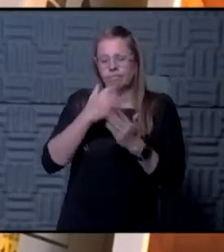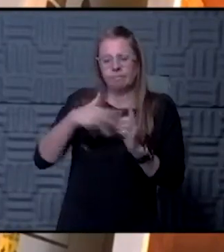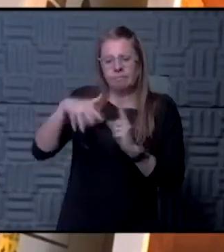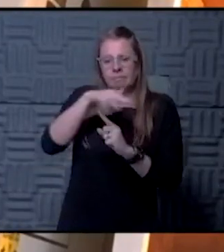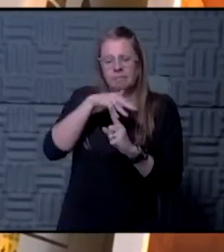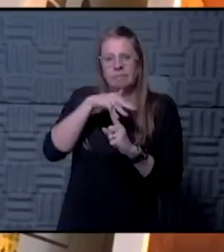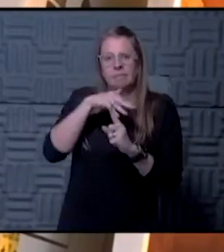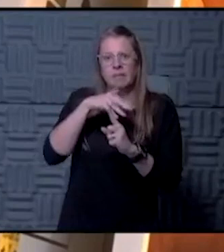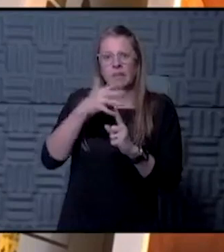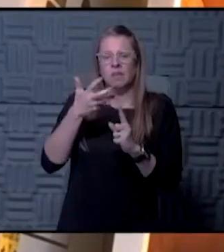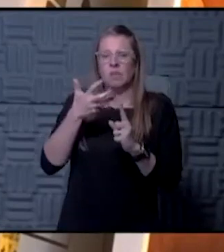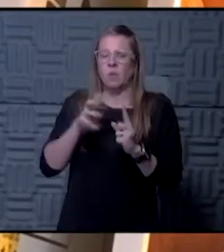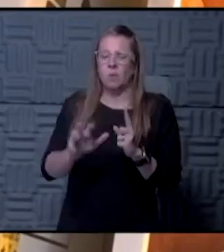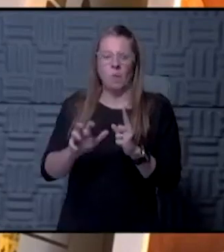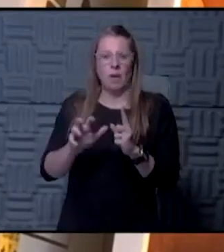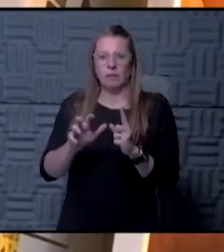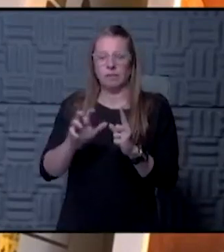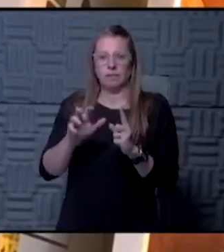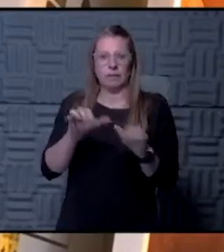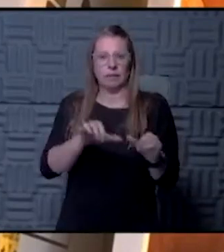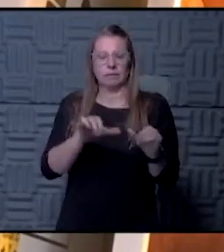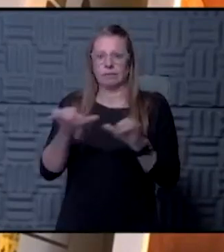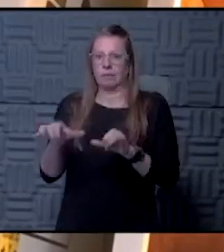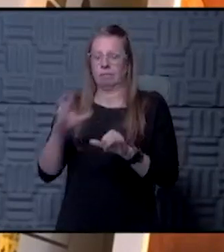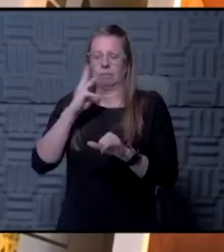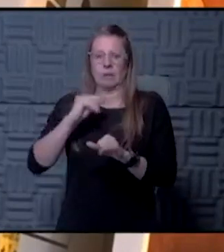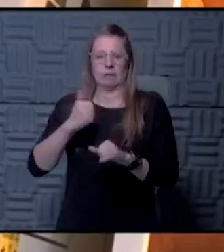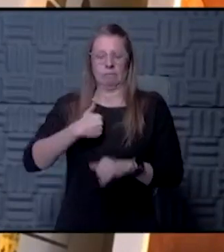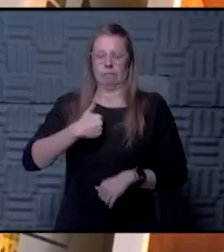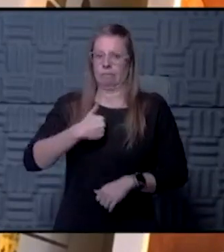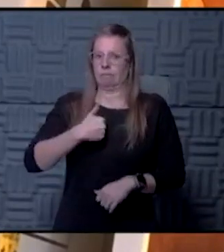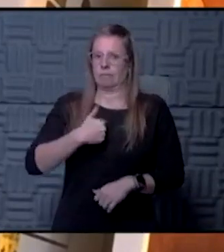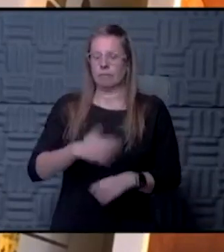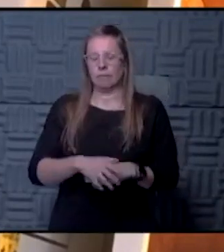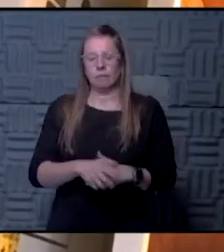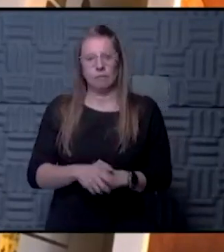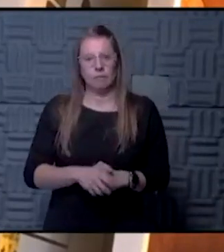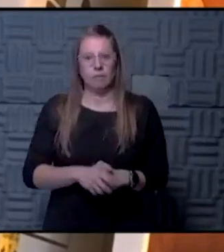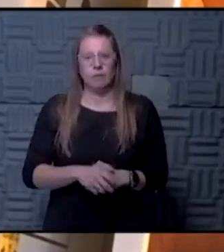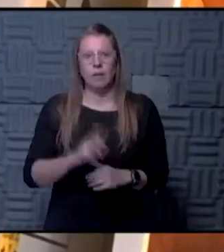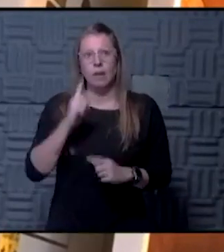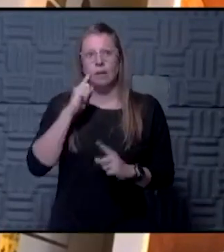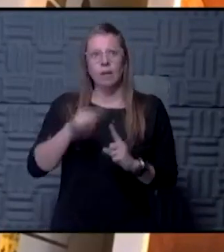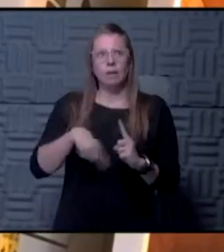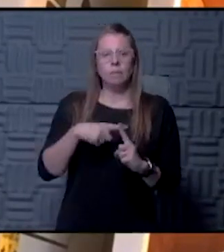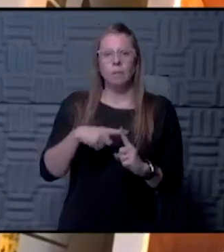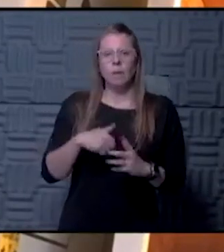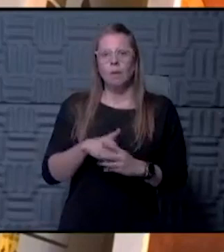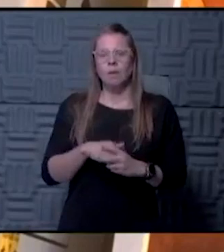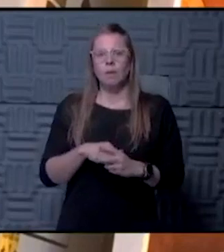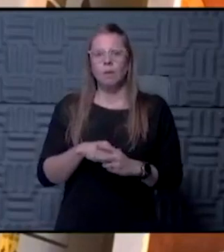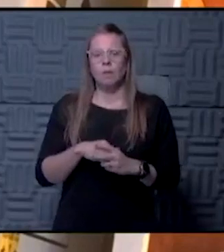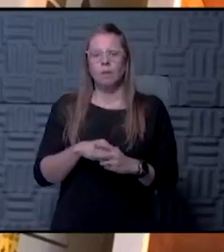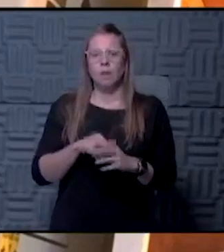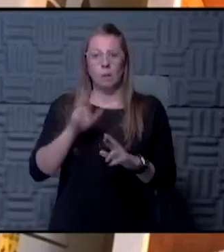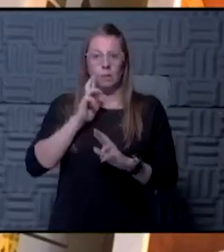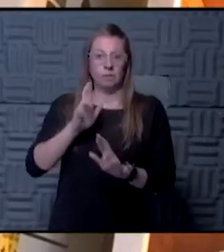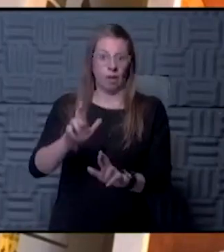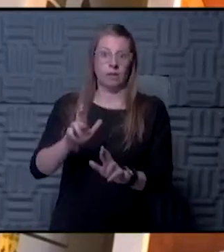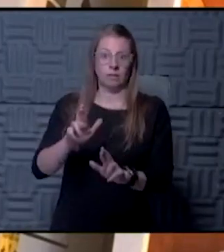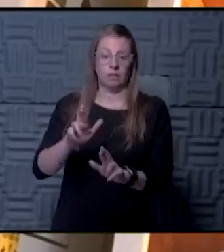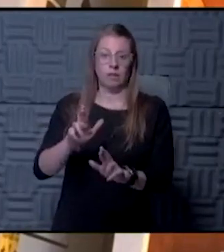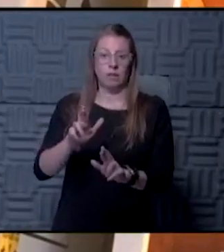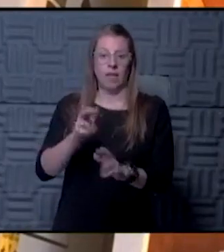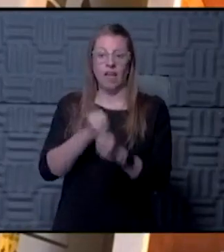in the situation that I was in. So if anything else, think about and be respectful